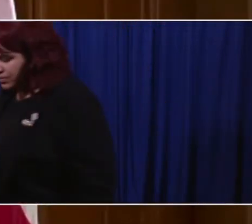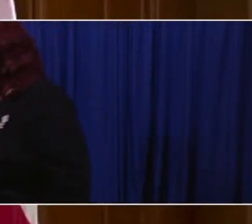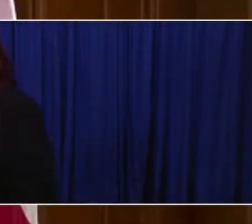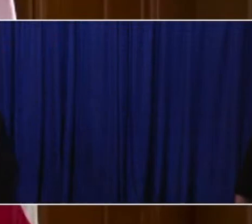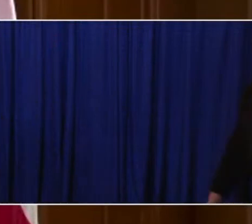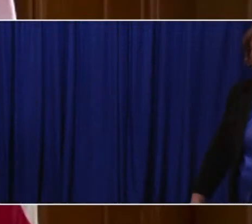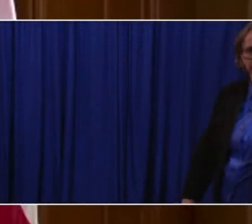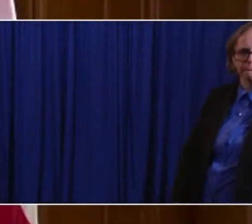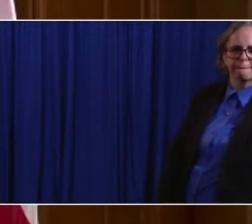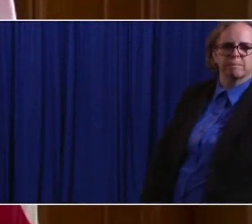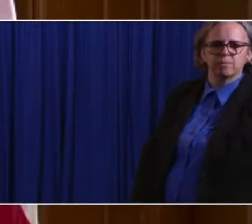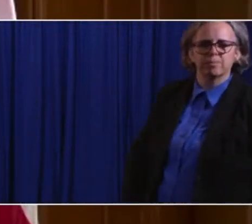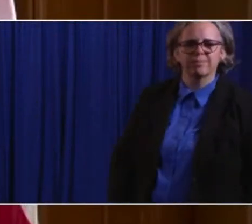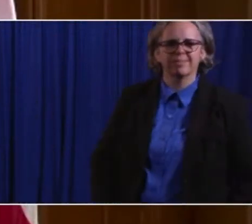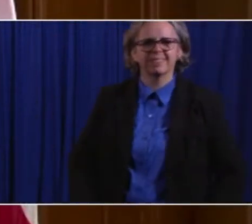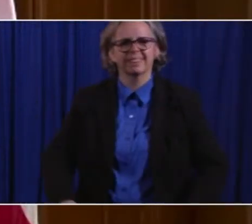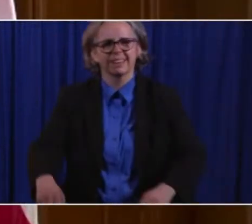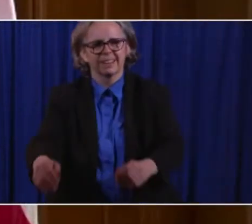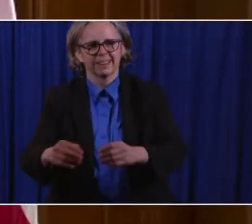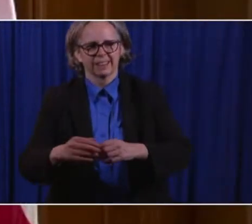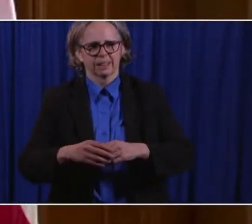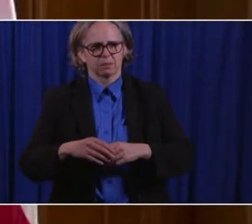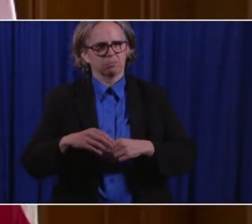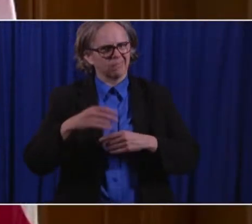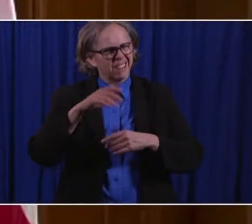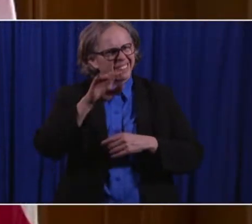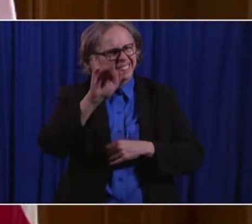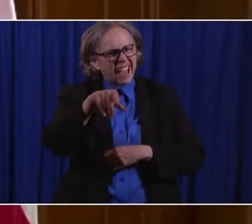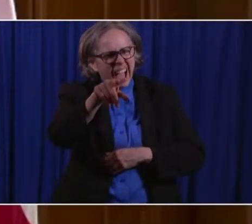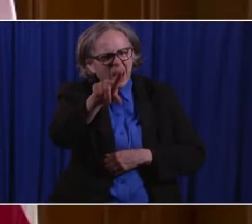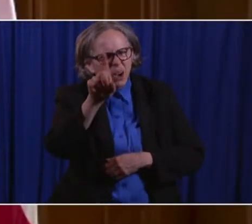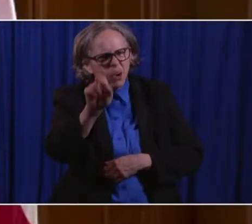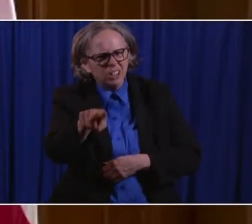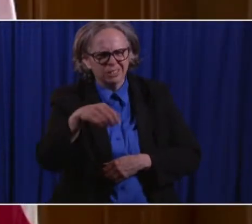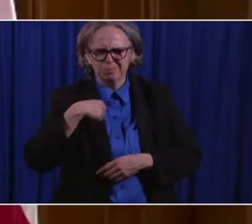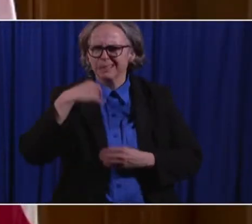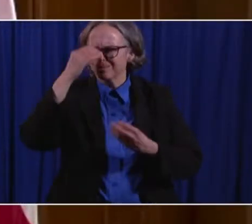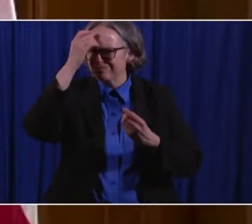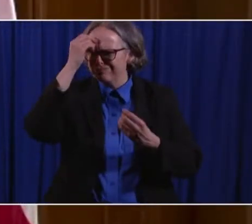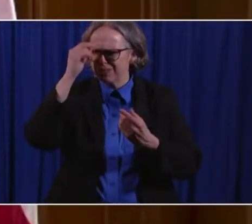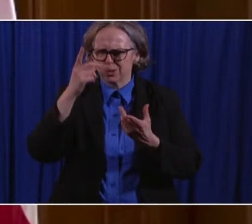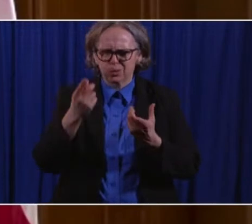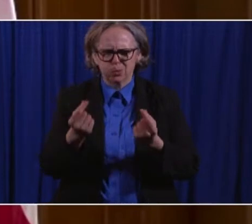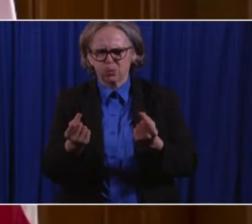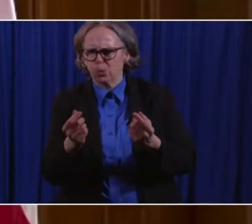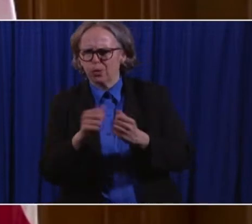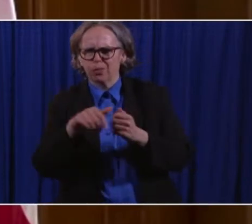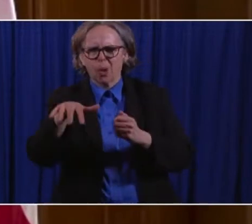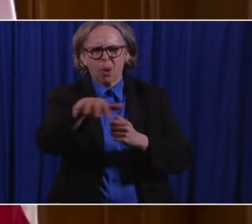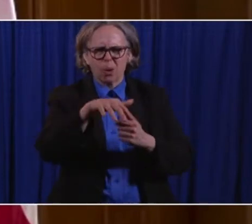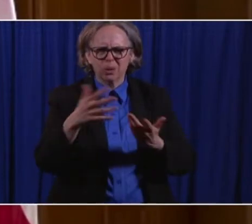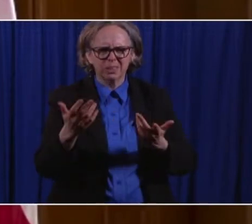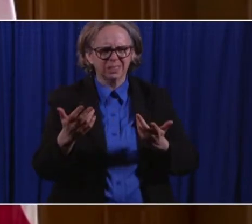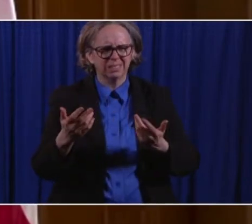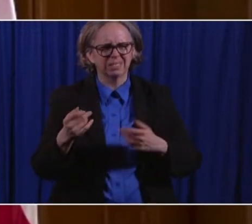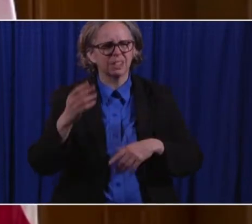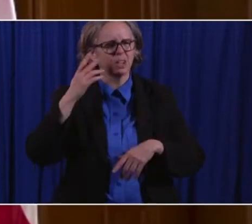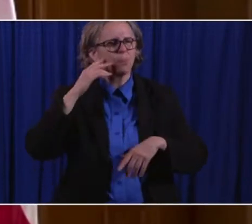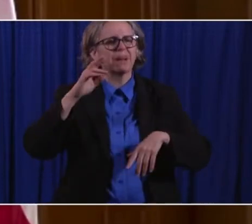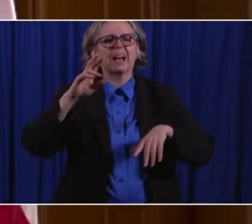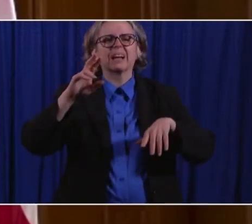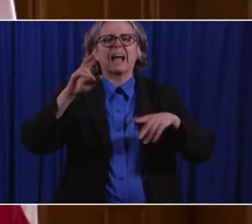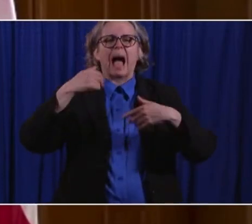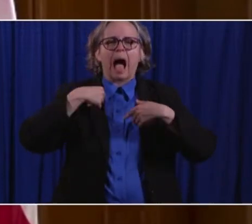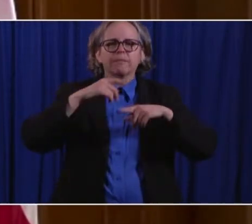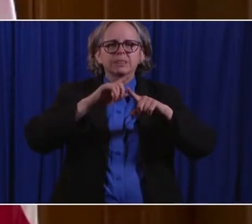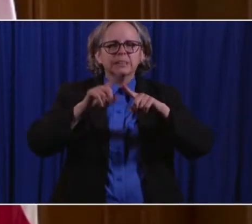yes to that. Certainly, we're looking at those things. There's been some national polls done. There's been other polls done that we've looked at,